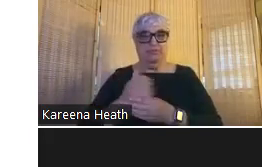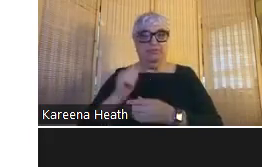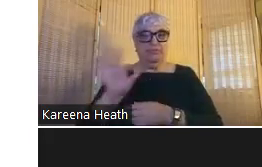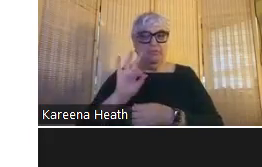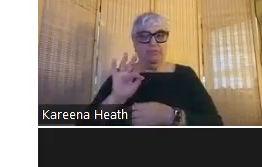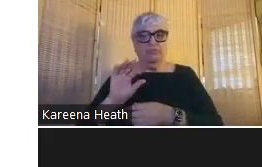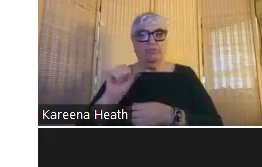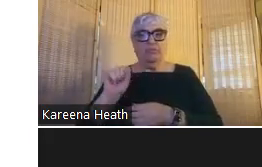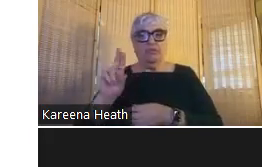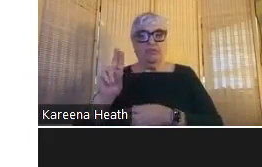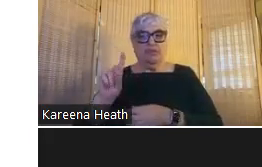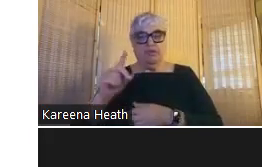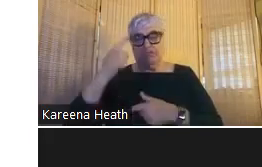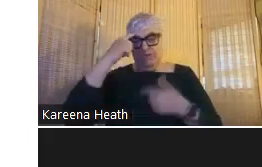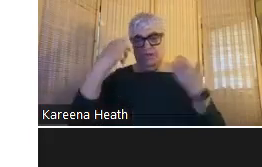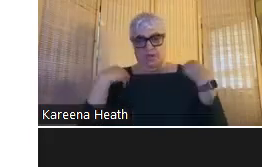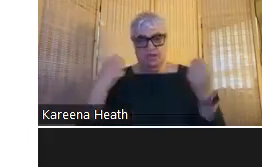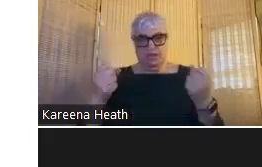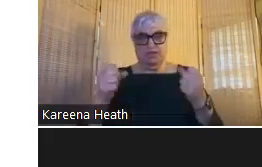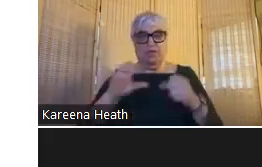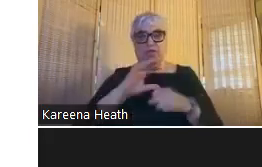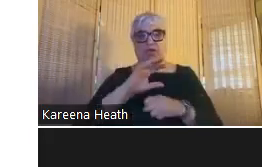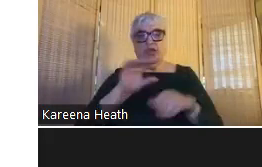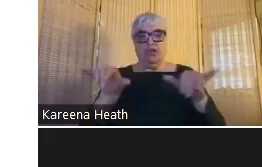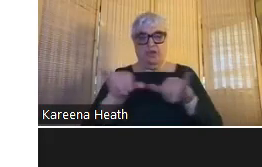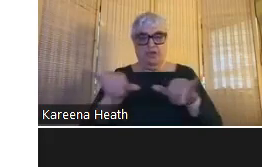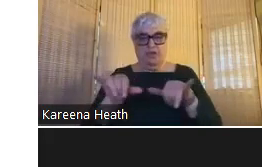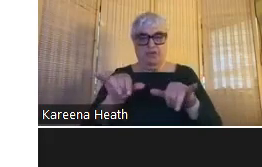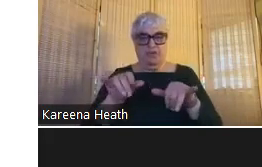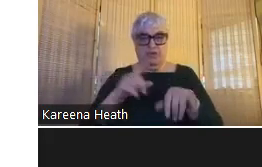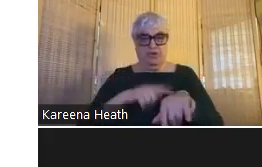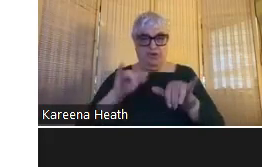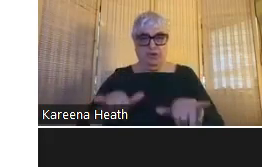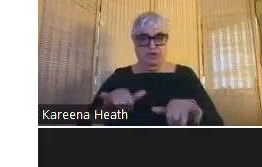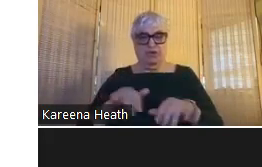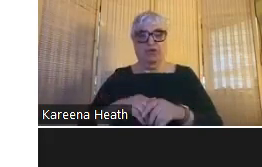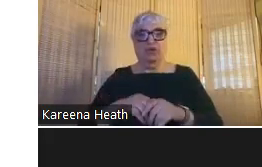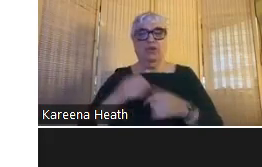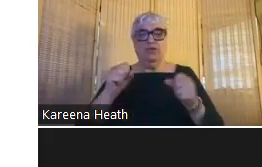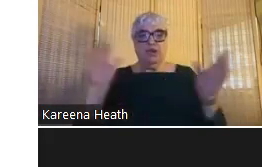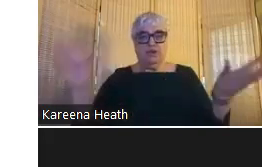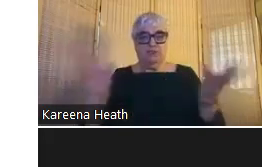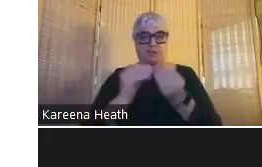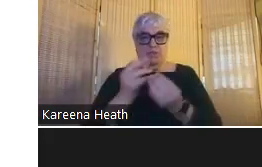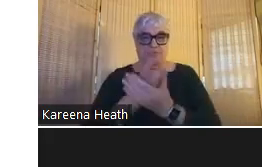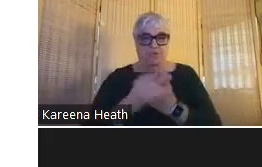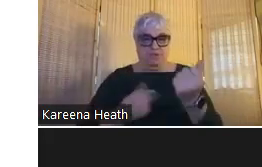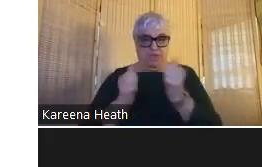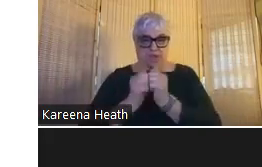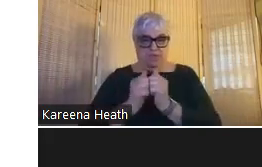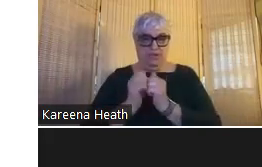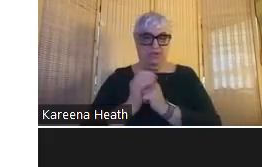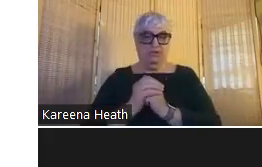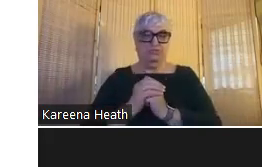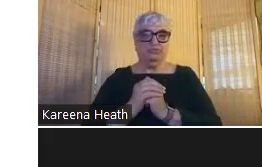use disorder, mental health disorder, or co-occurring. So again, trying to pull both options together. And